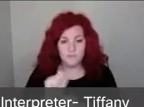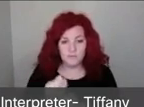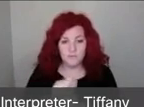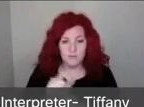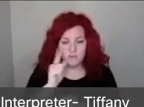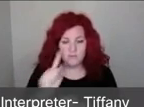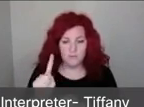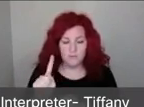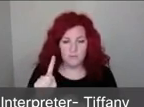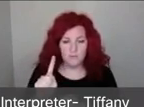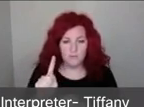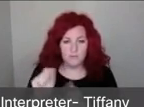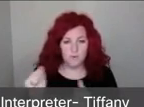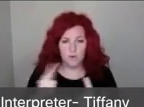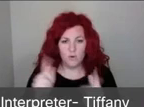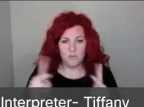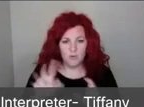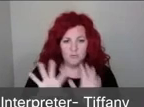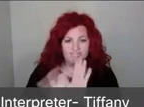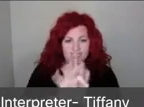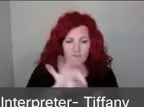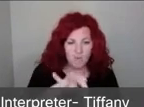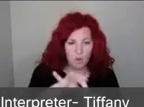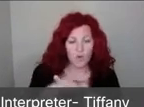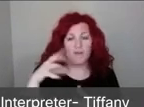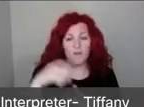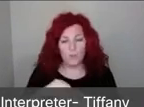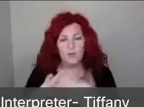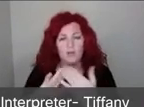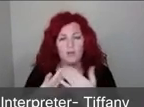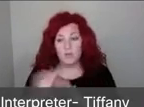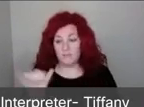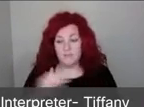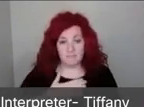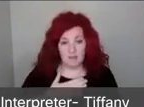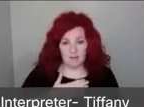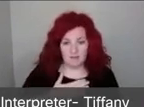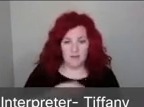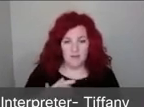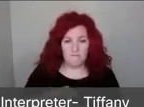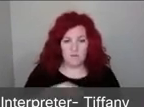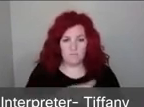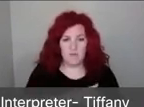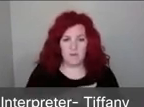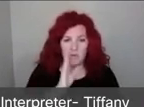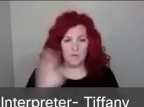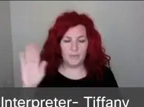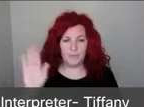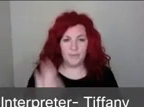for every constituent and genuinely include communities like mine, I know that our voting power will be